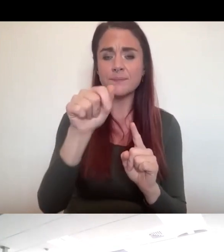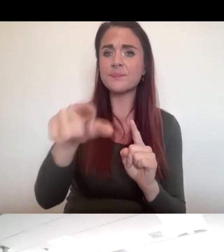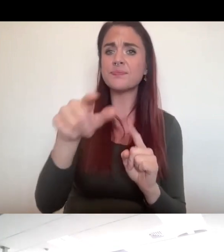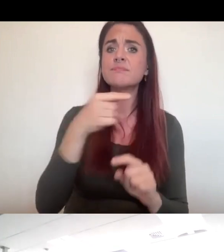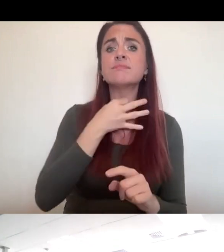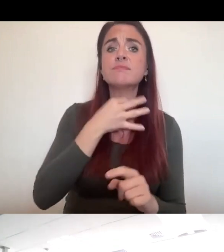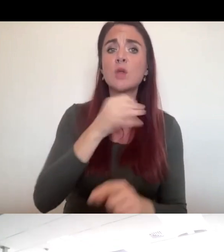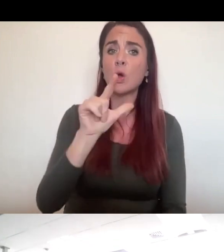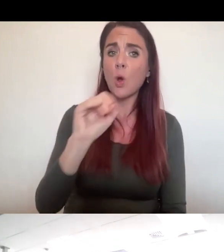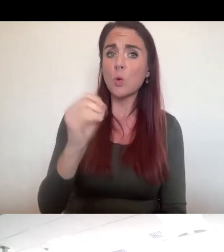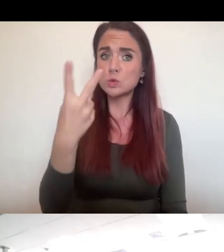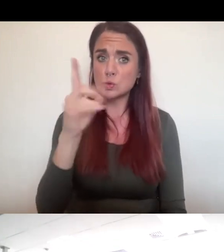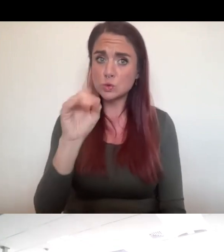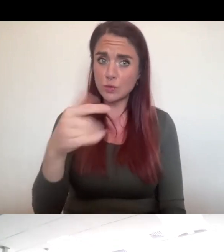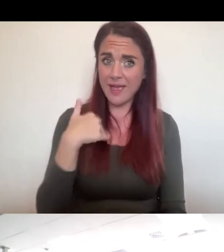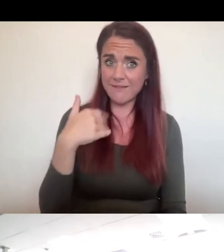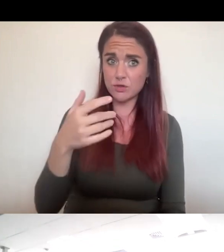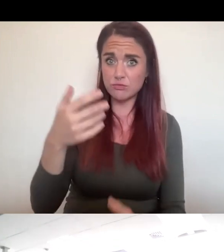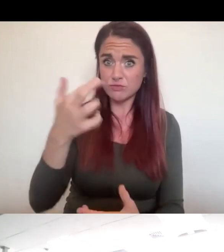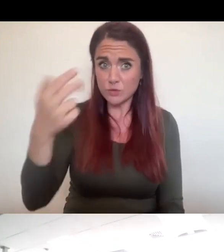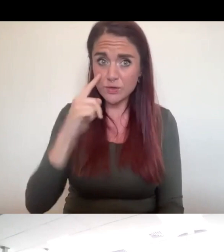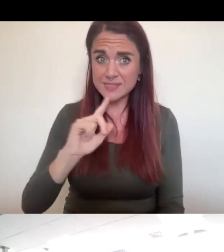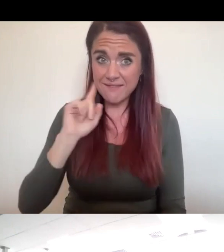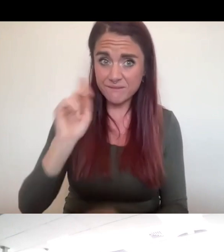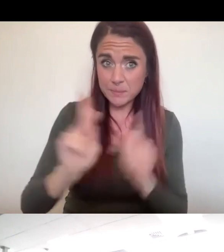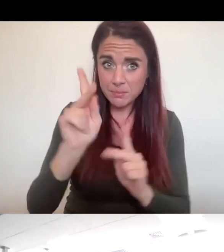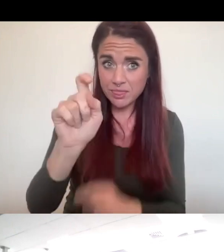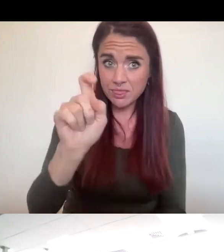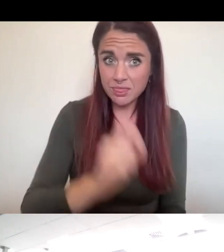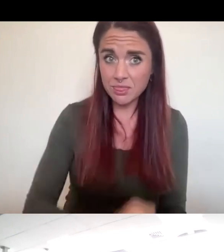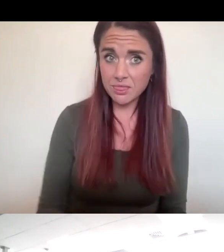you have resources for the deaf population?